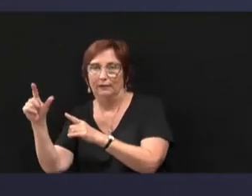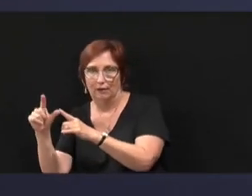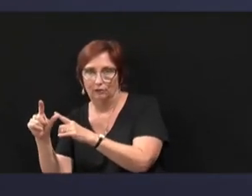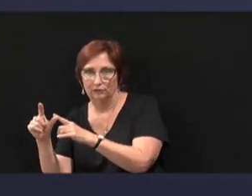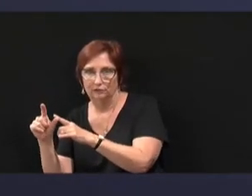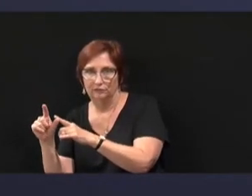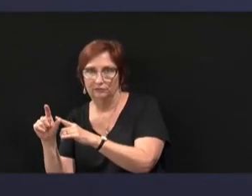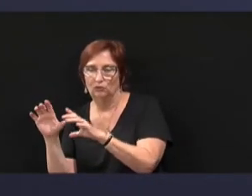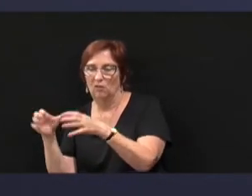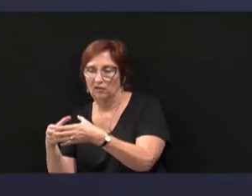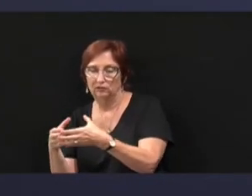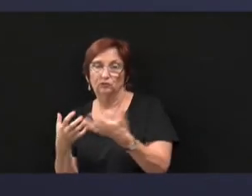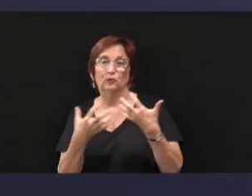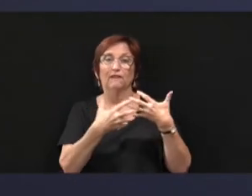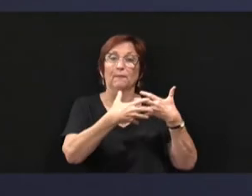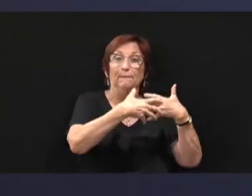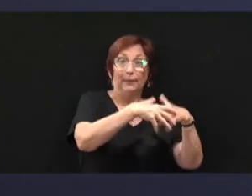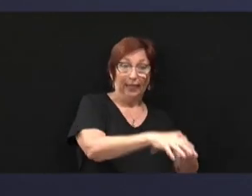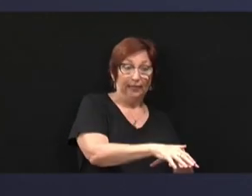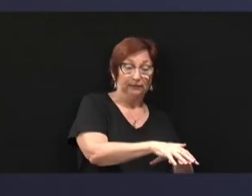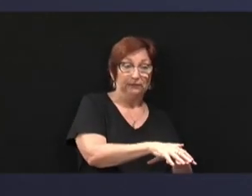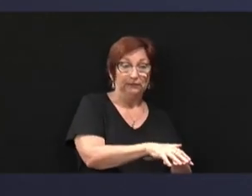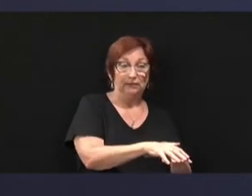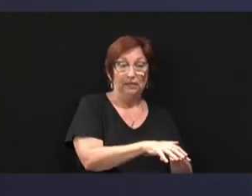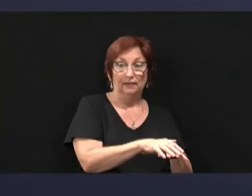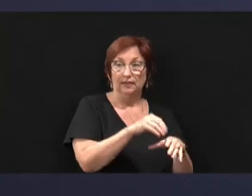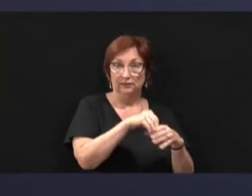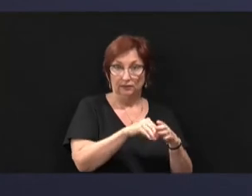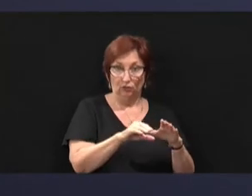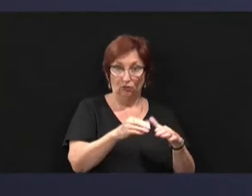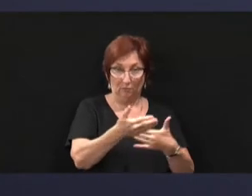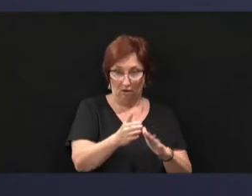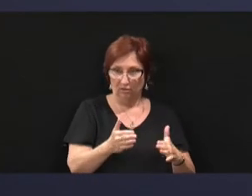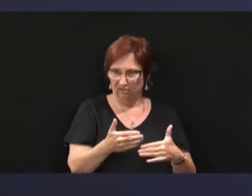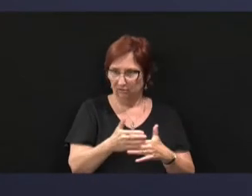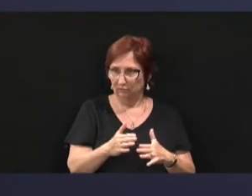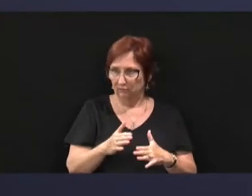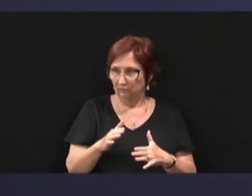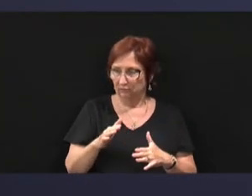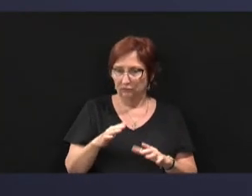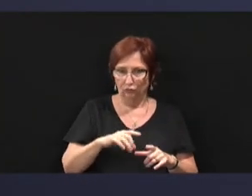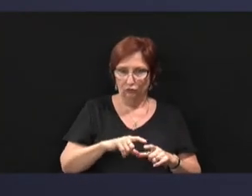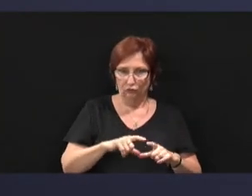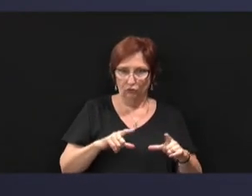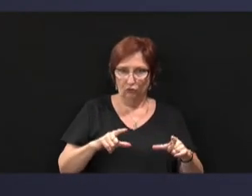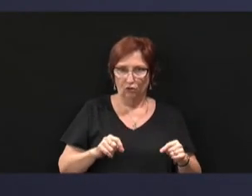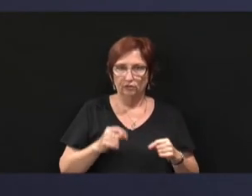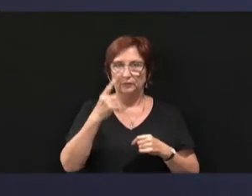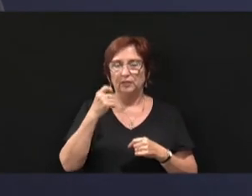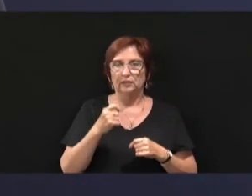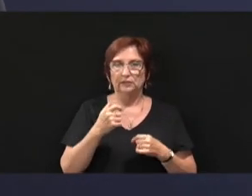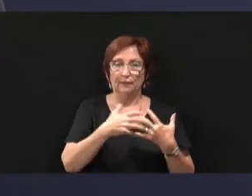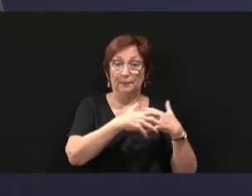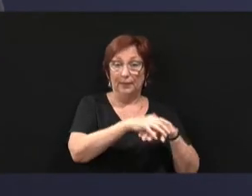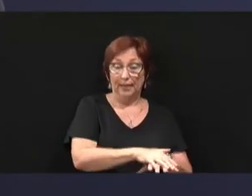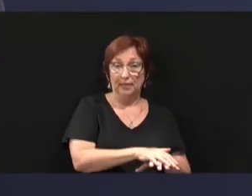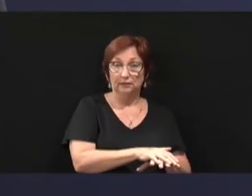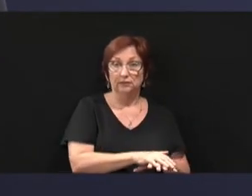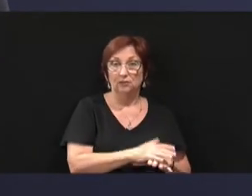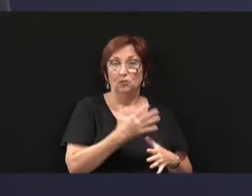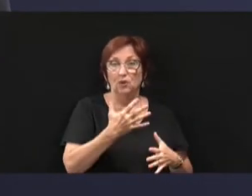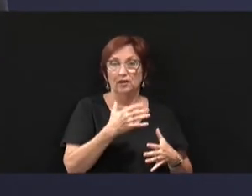we do have blends that are in your box. It's very nice because the blends are